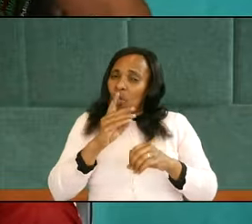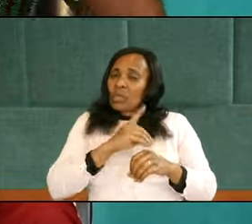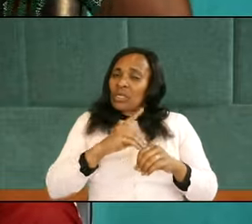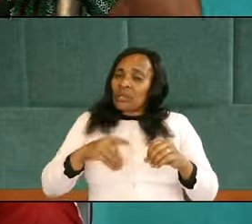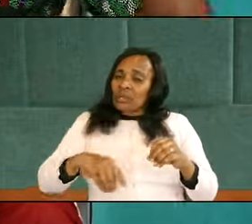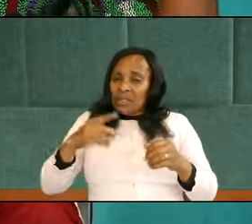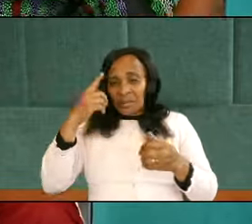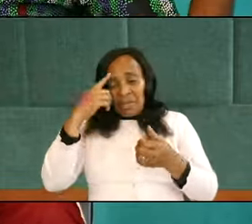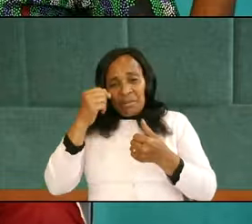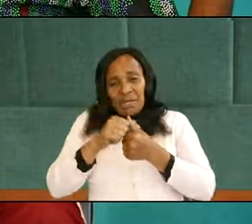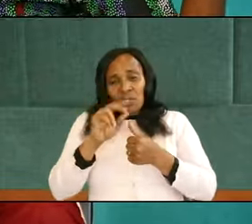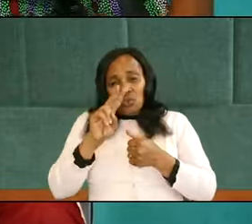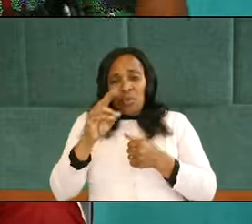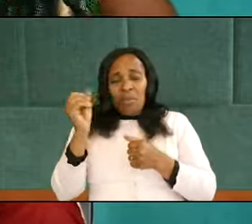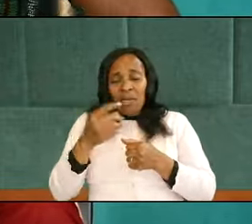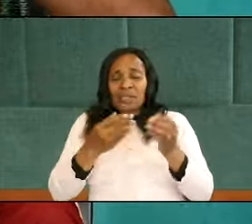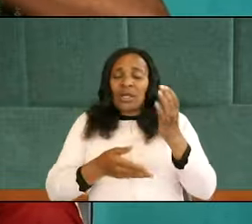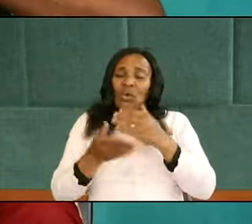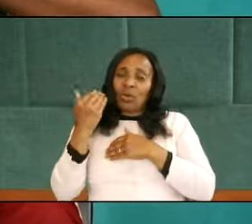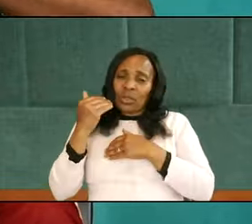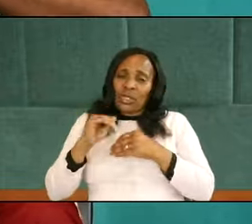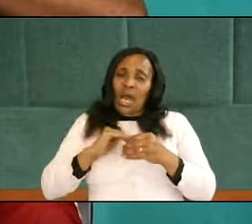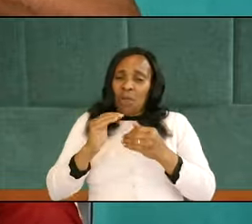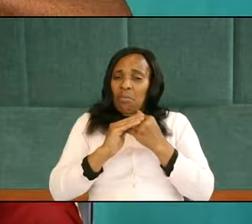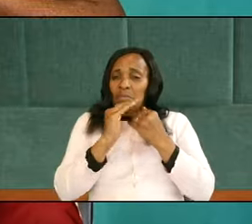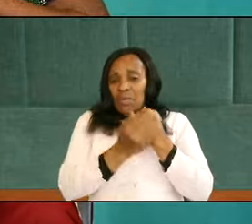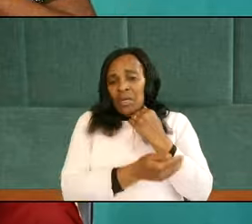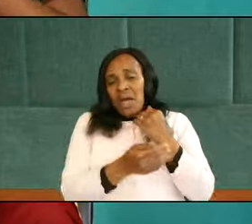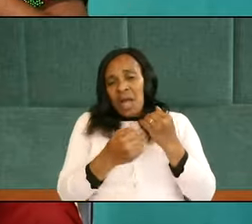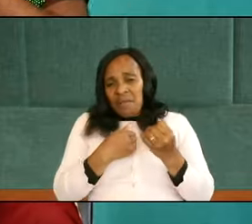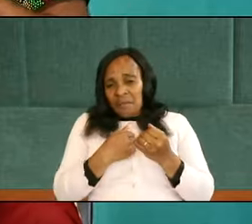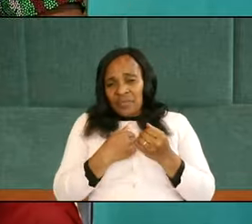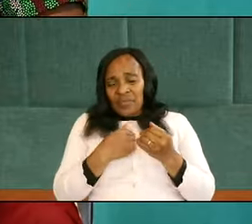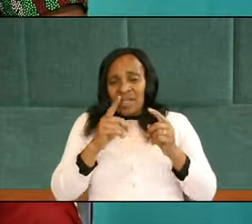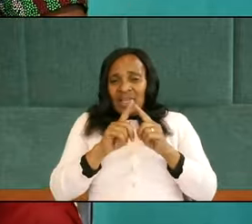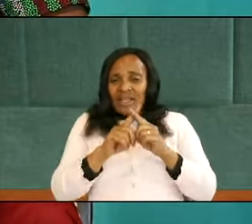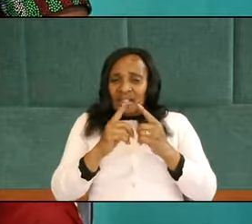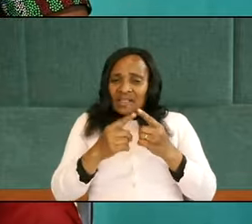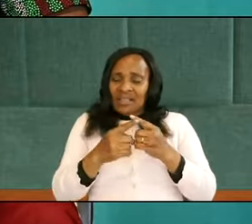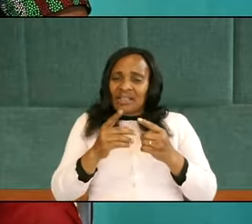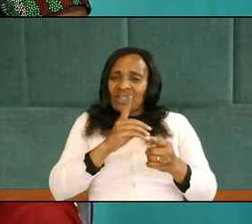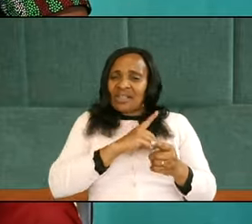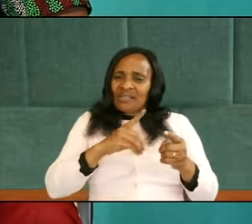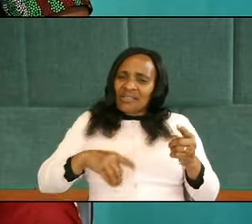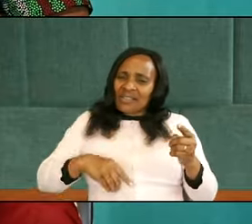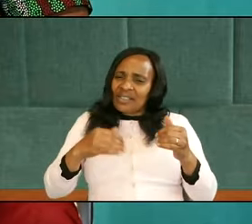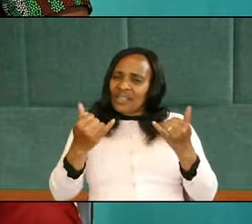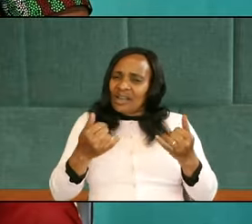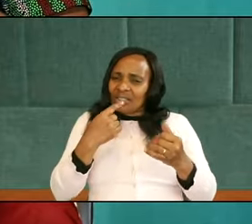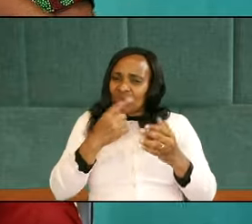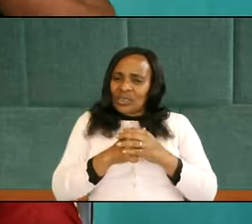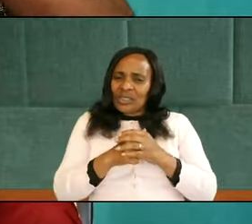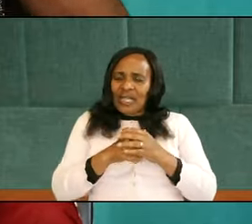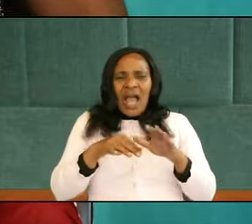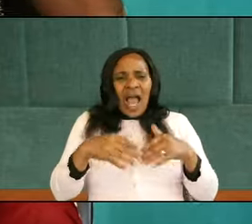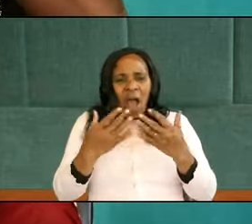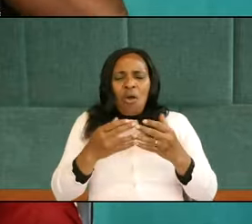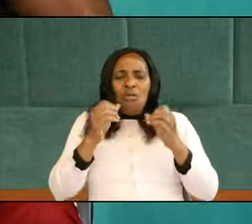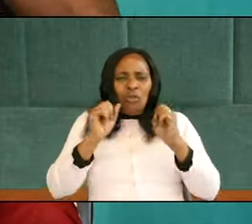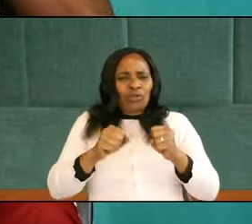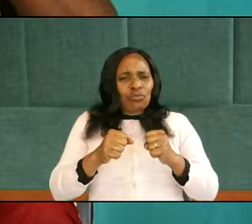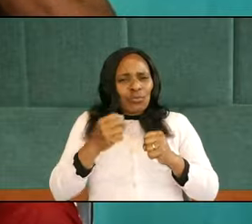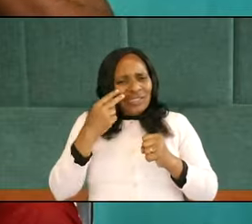you remember 2 months ago. I'm now pregnant. And then David's like, you know what? okay, let's see how